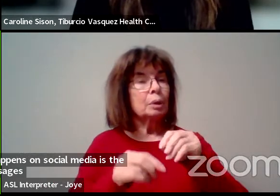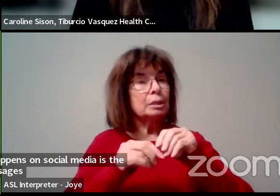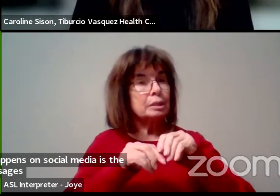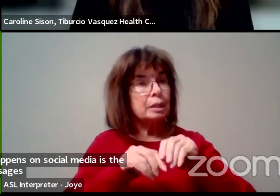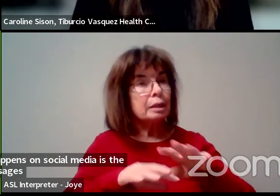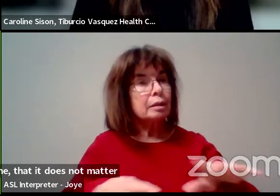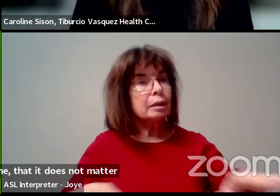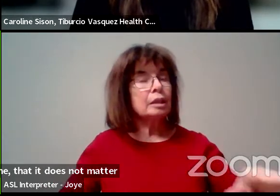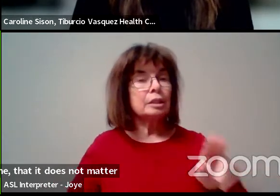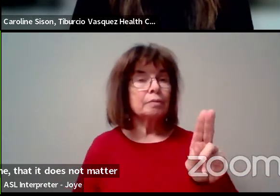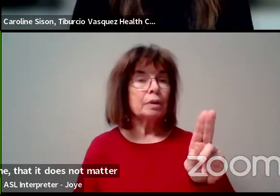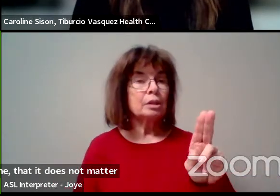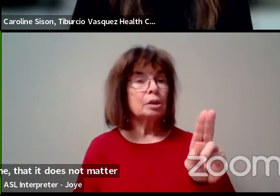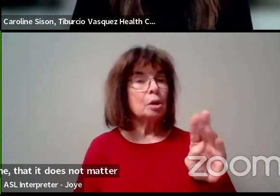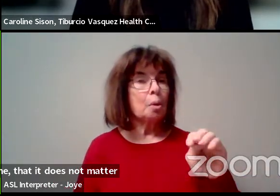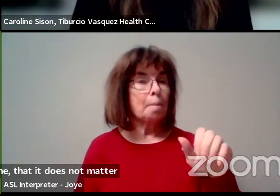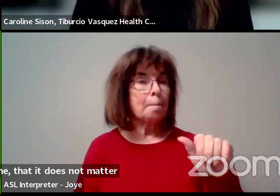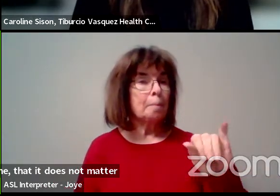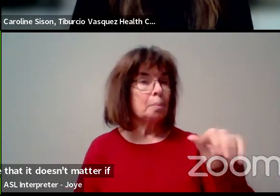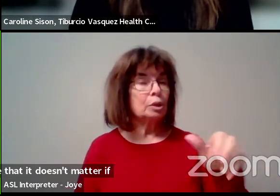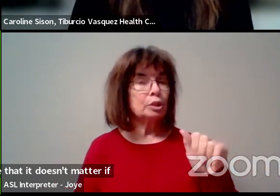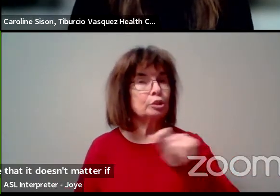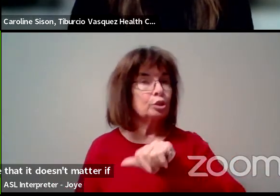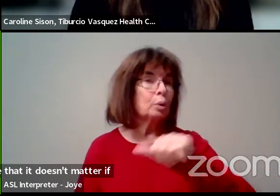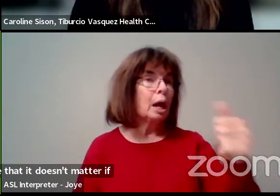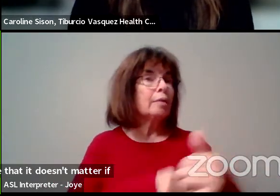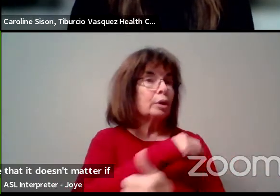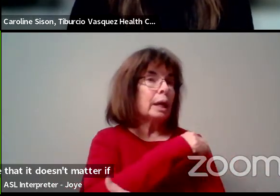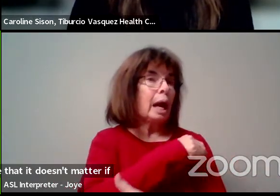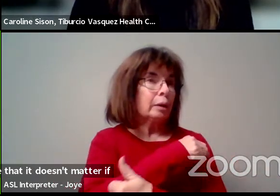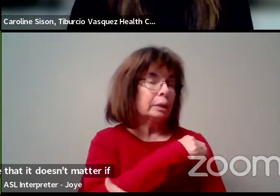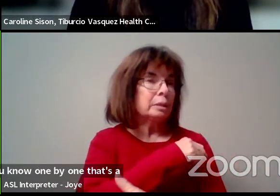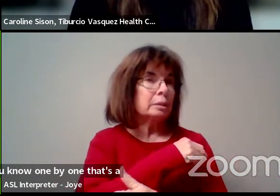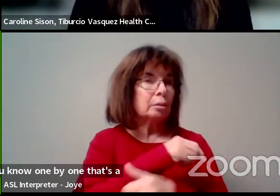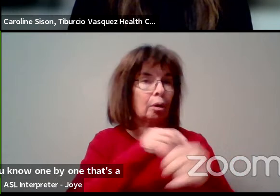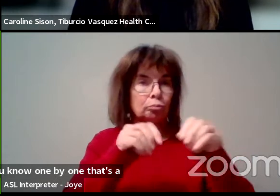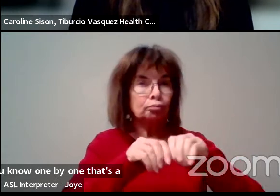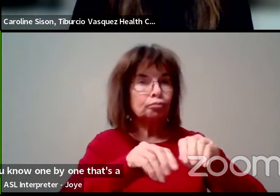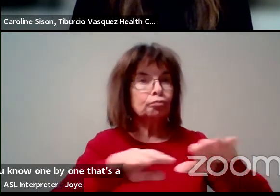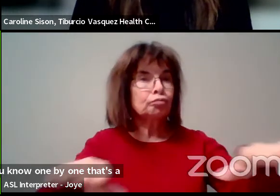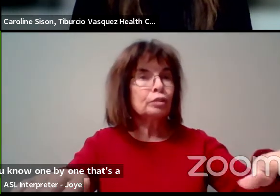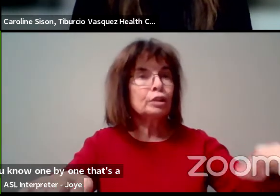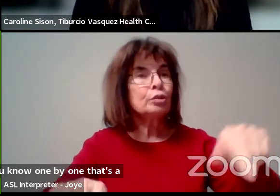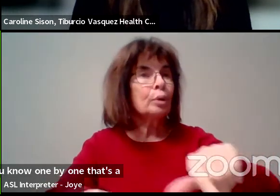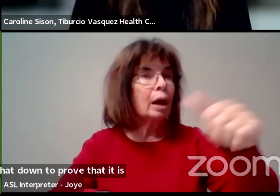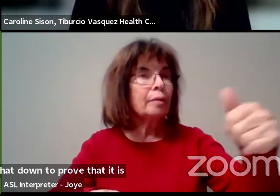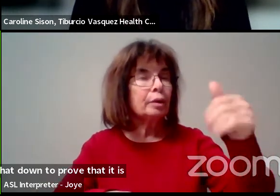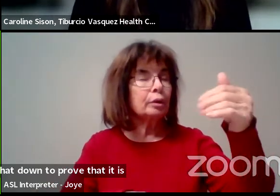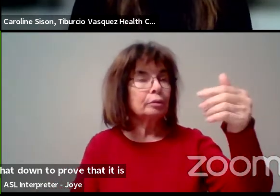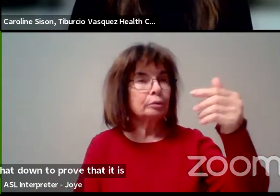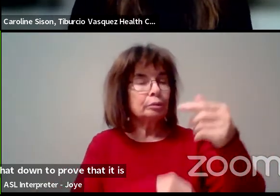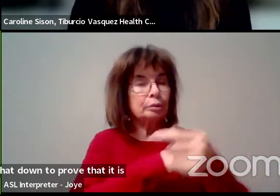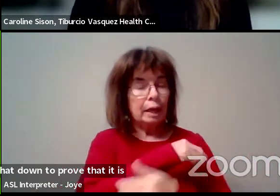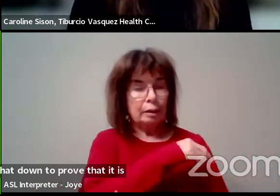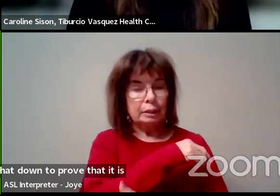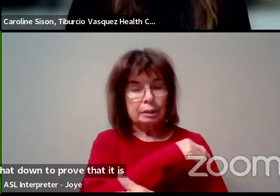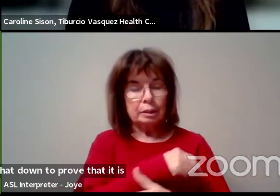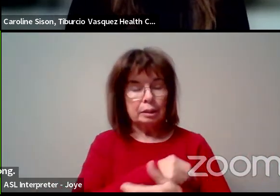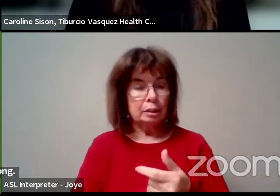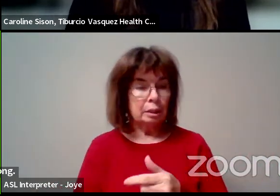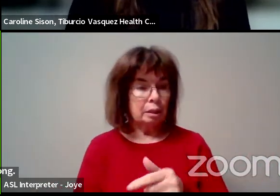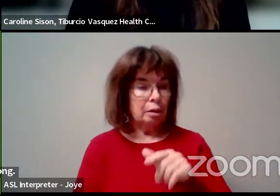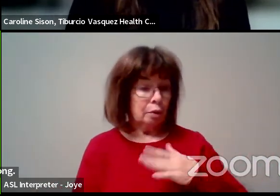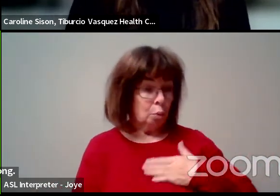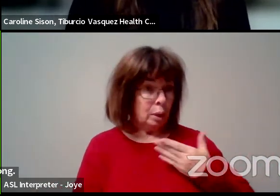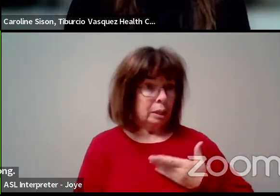other counties. The willingness of other CBOs, just like we have here in